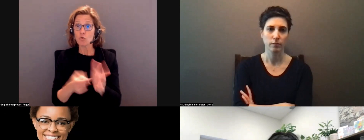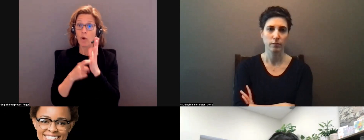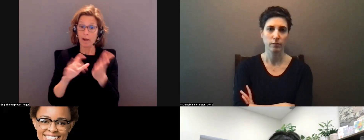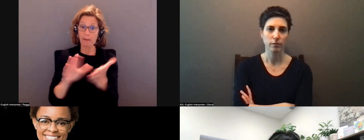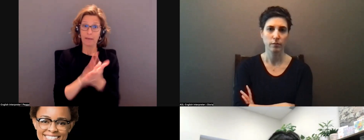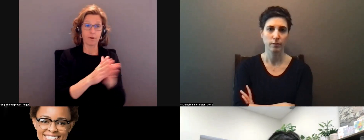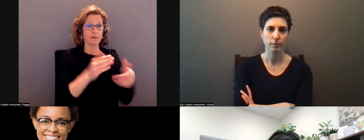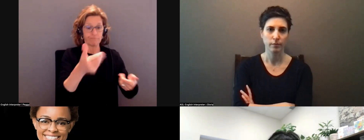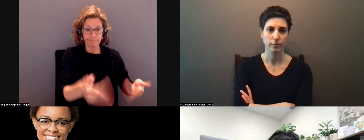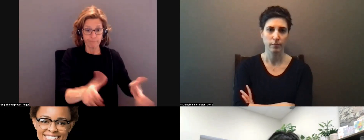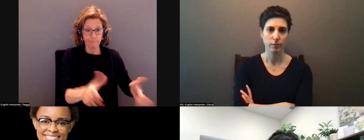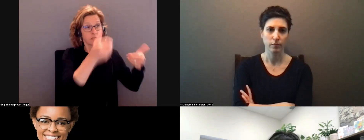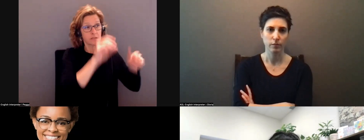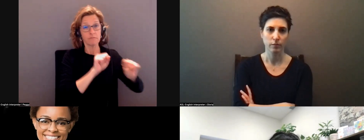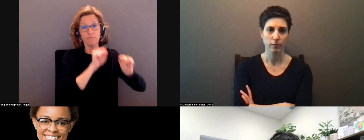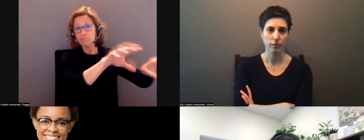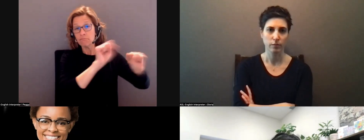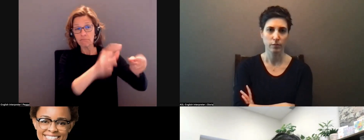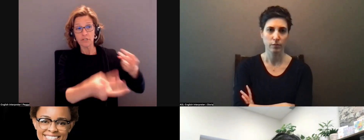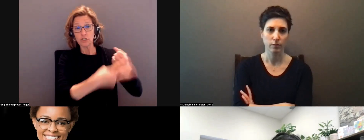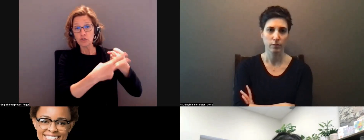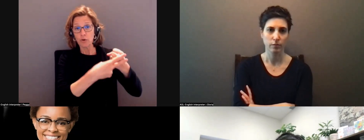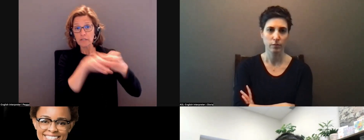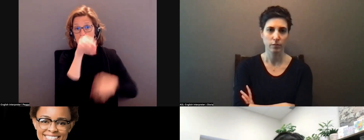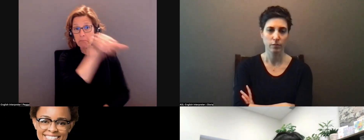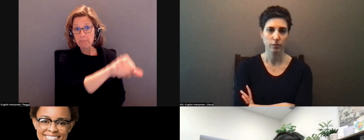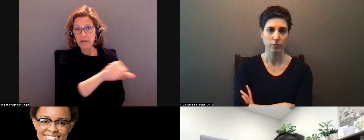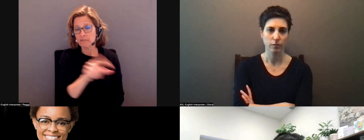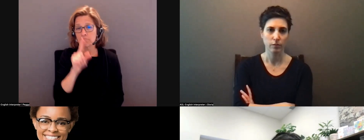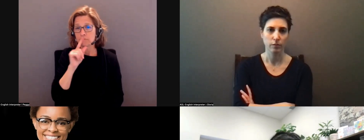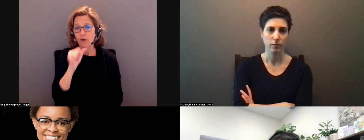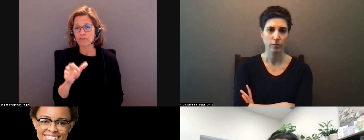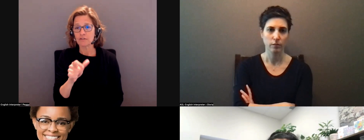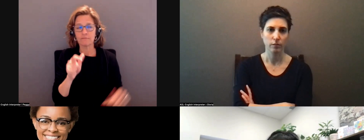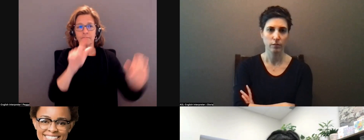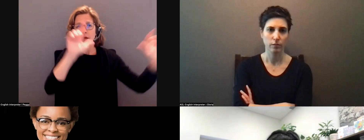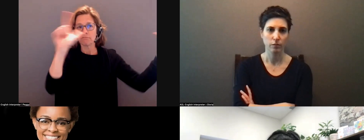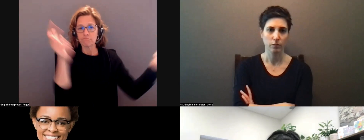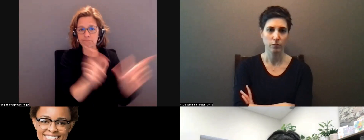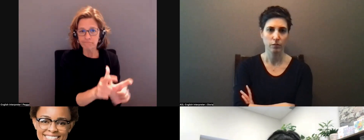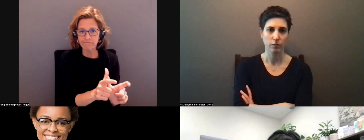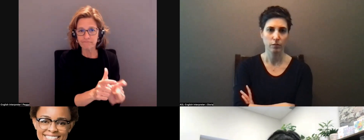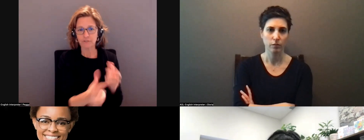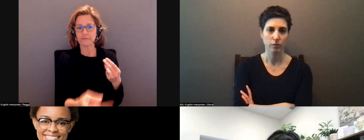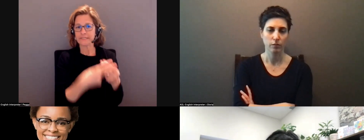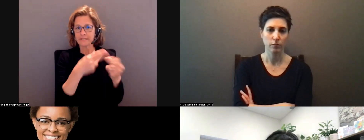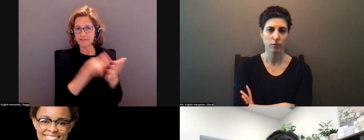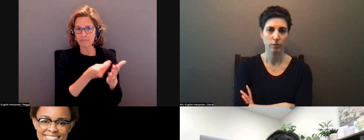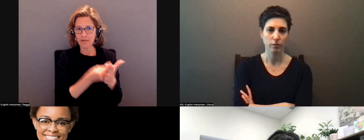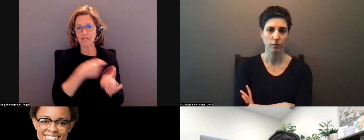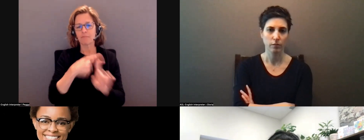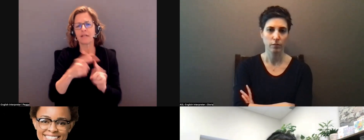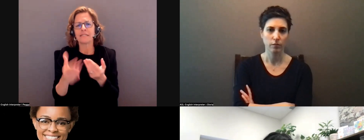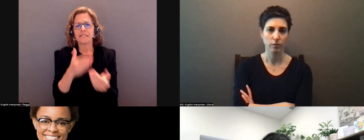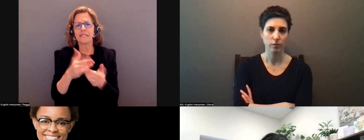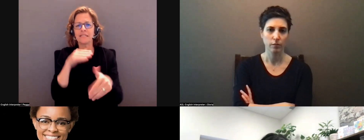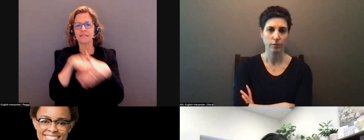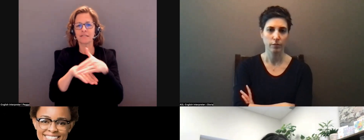amount of files we were storing off-site. We were able to scale that down dramatically. So that was a big